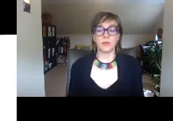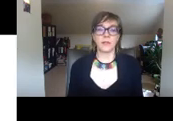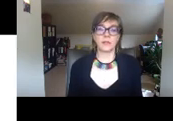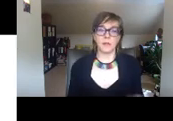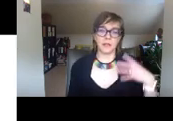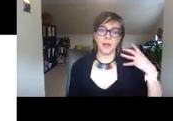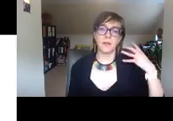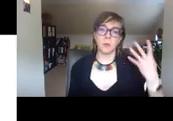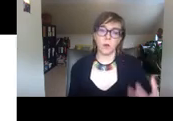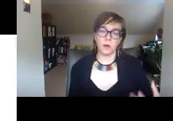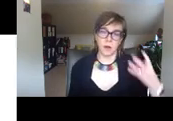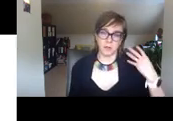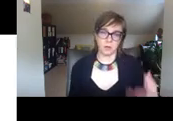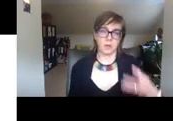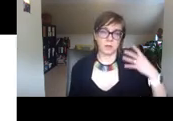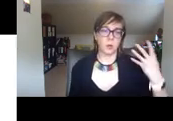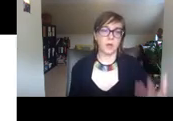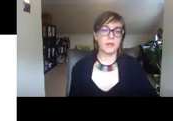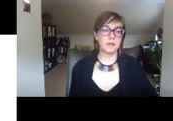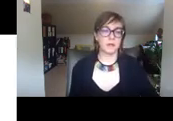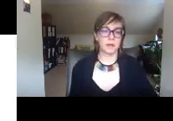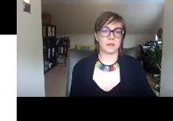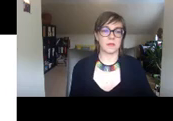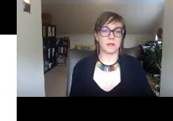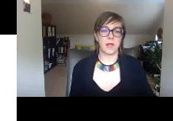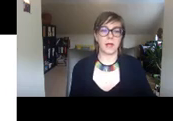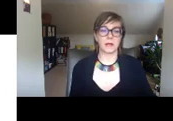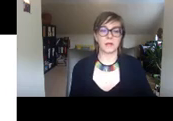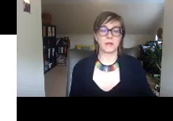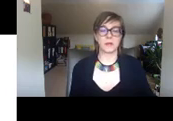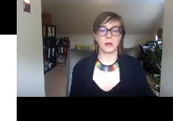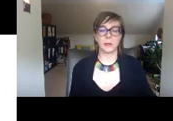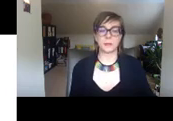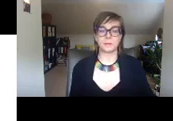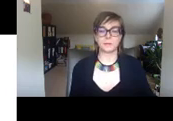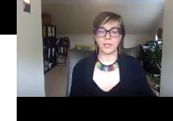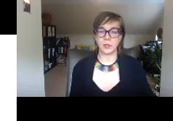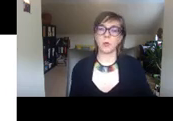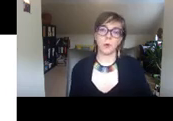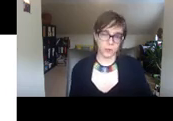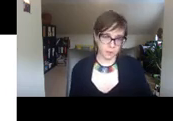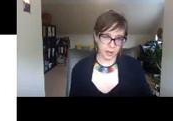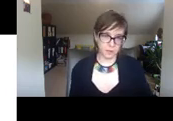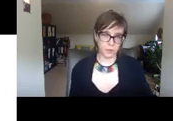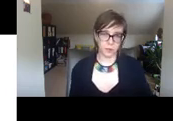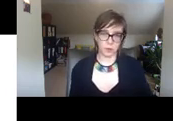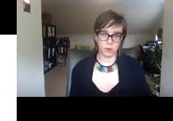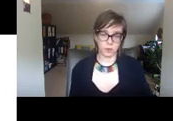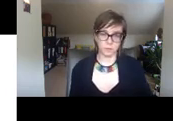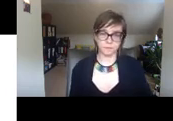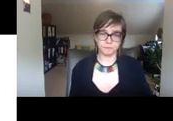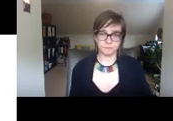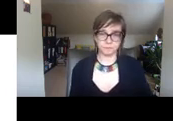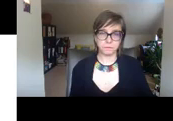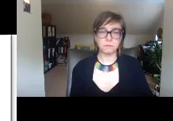And so that's kind of what I saw as us going into this as the overall impact of what we're going